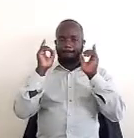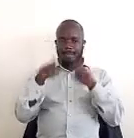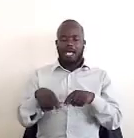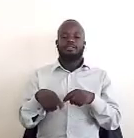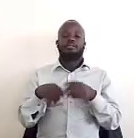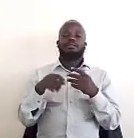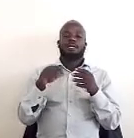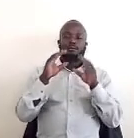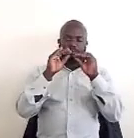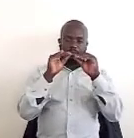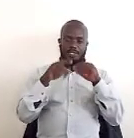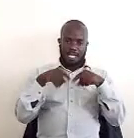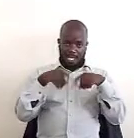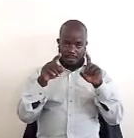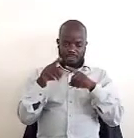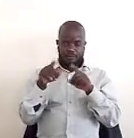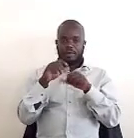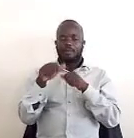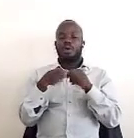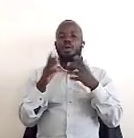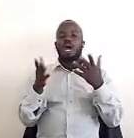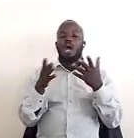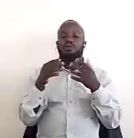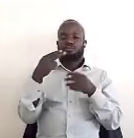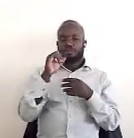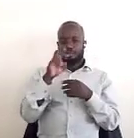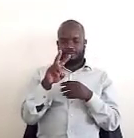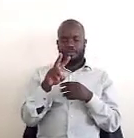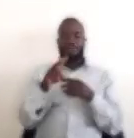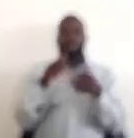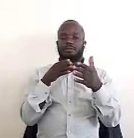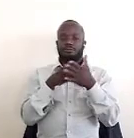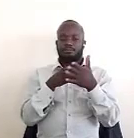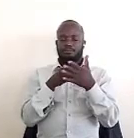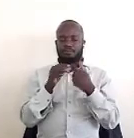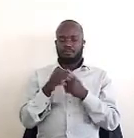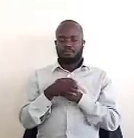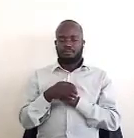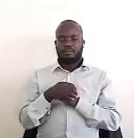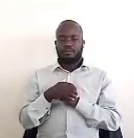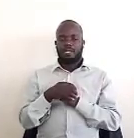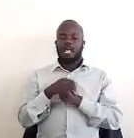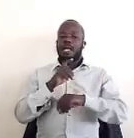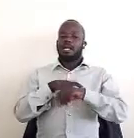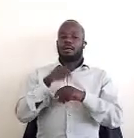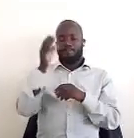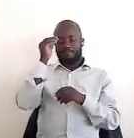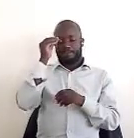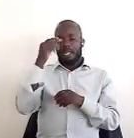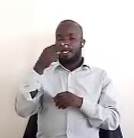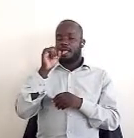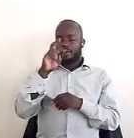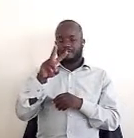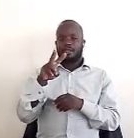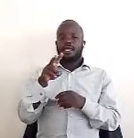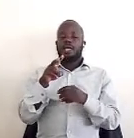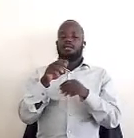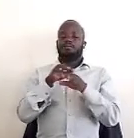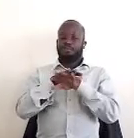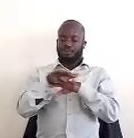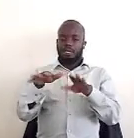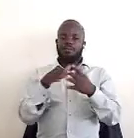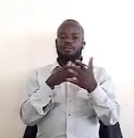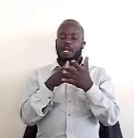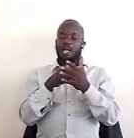activity must make it a point to educate themselves about how to prevent HIV transmission. In learning about